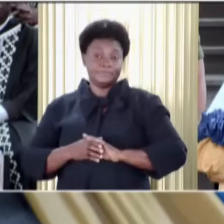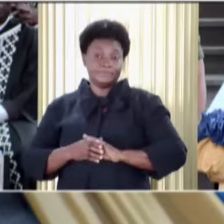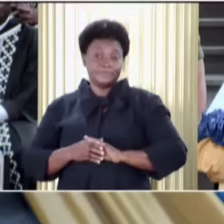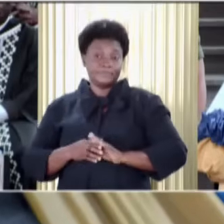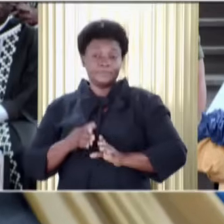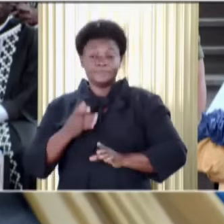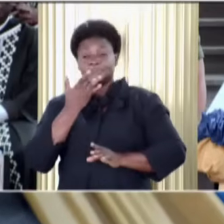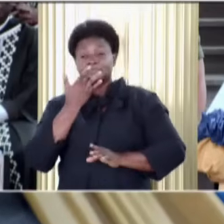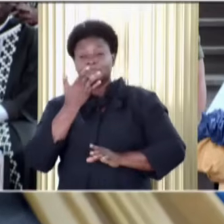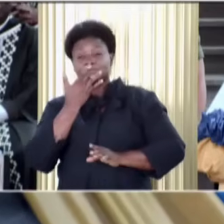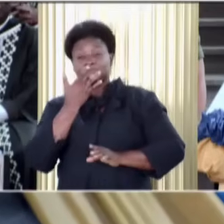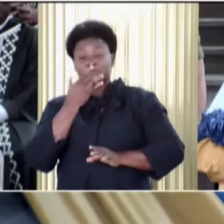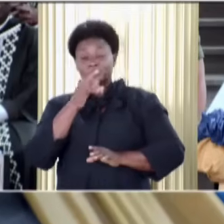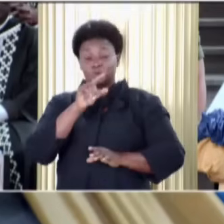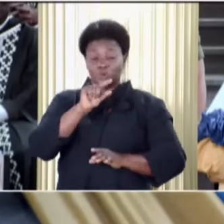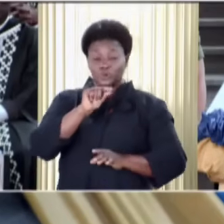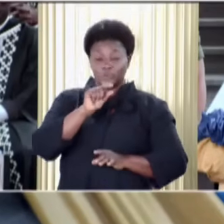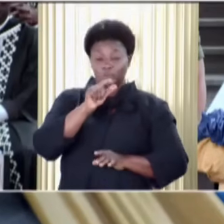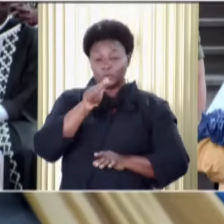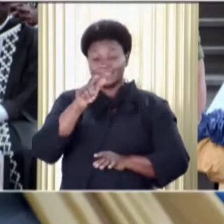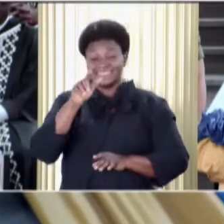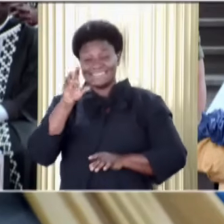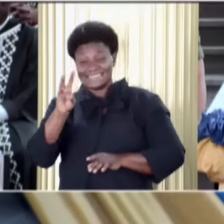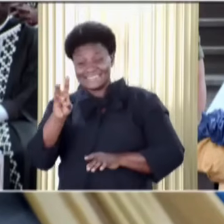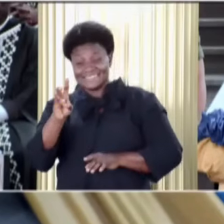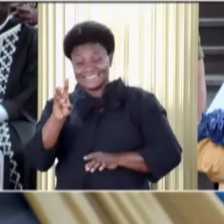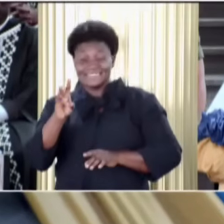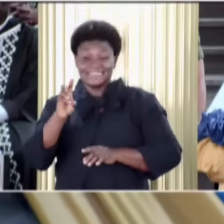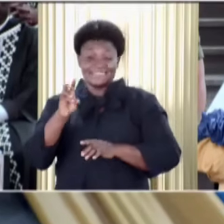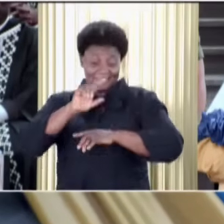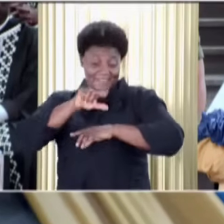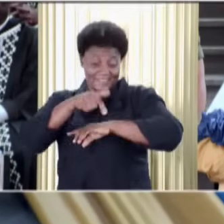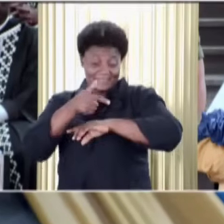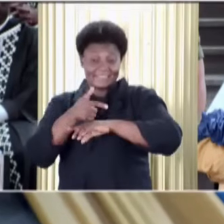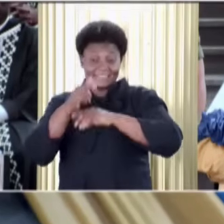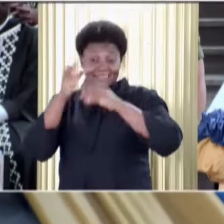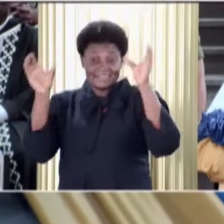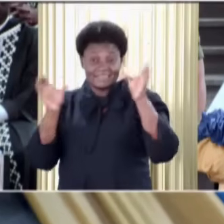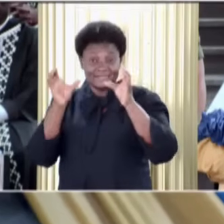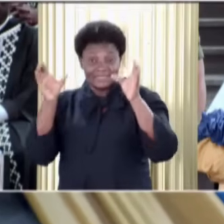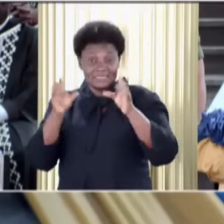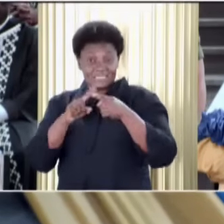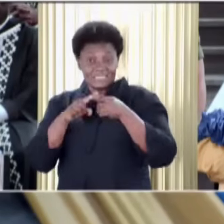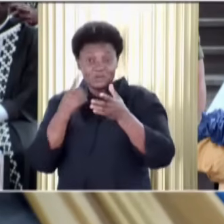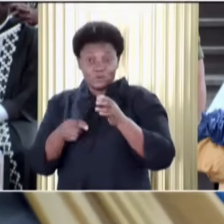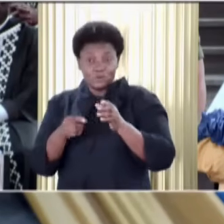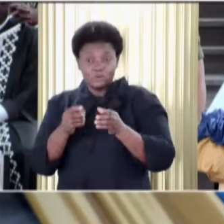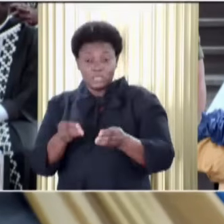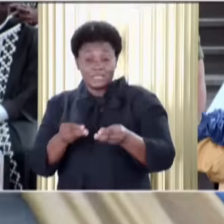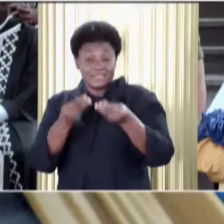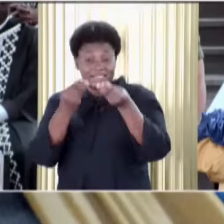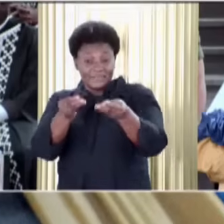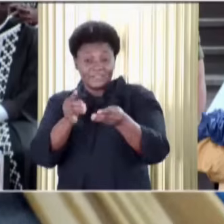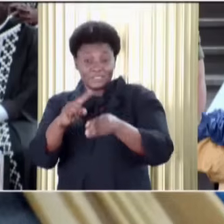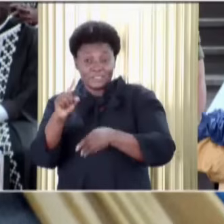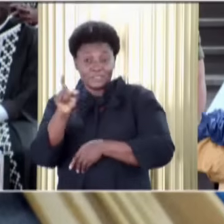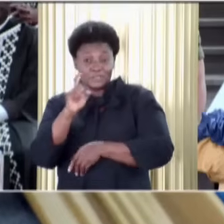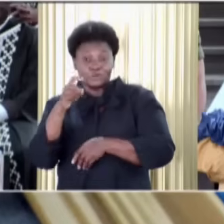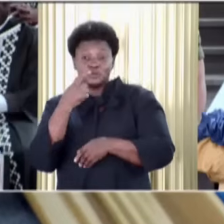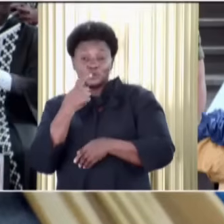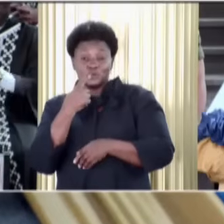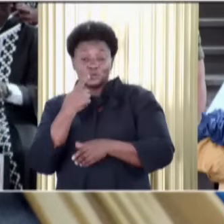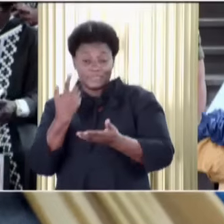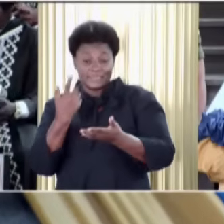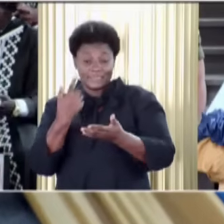February 2026 congregation ceremonies are dedicated to undergraduate and postgraduate